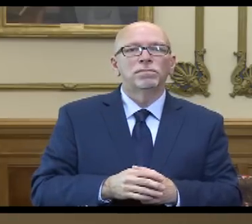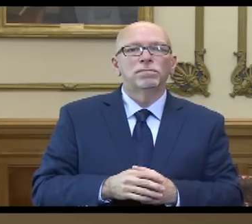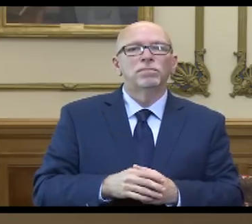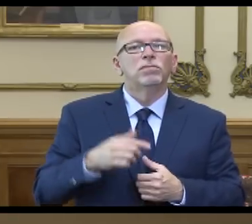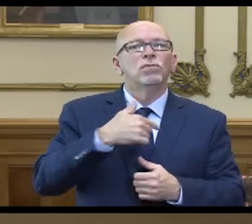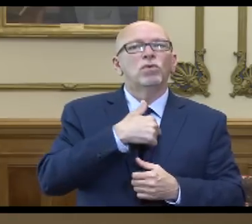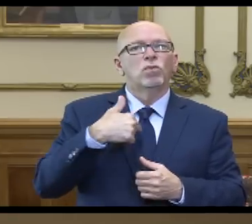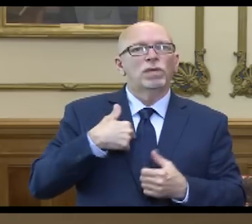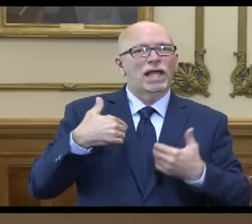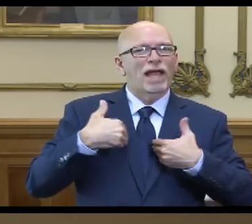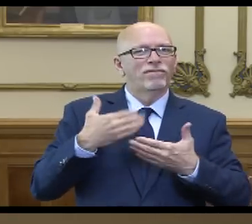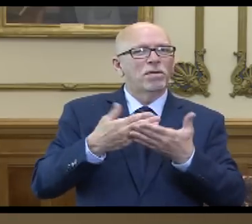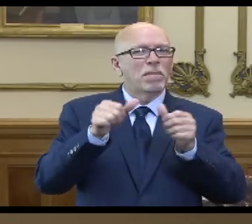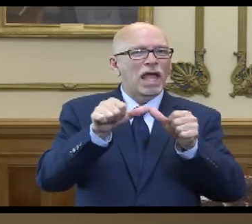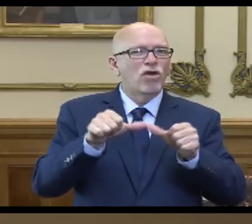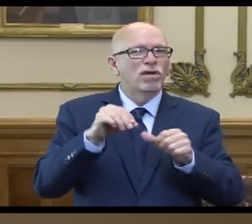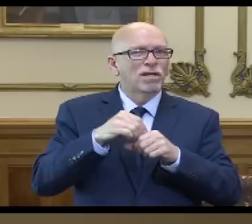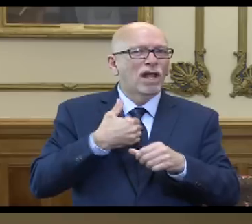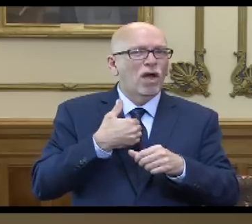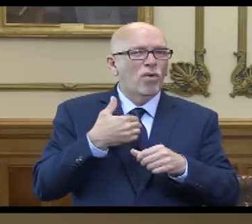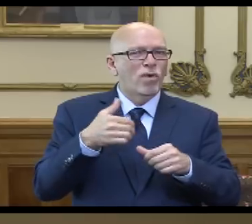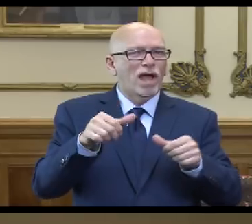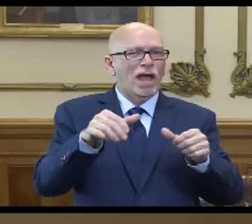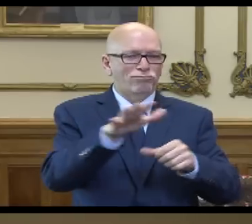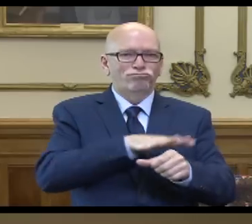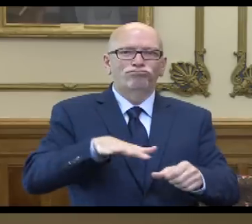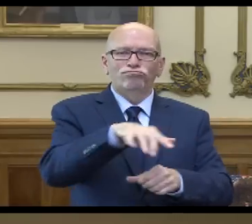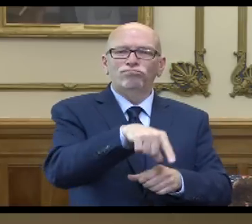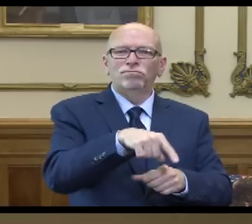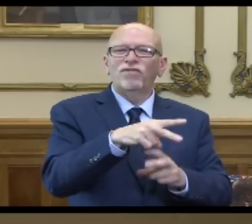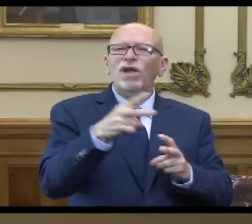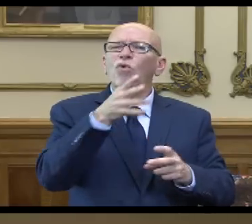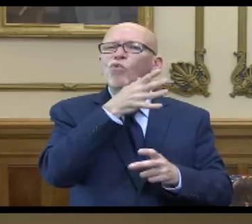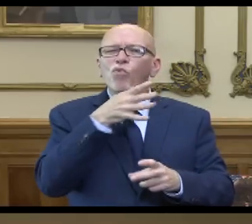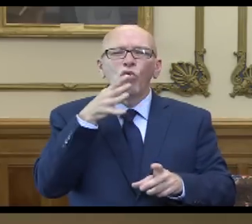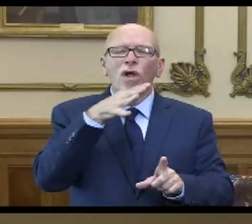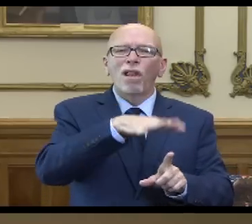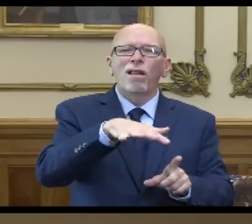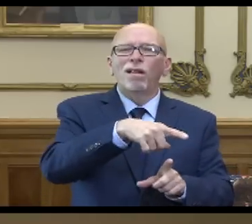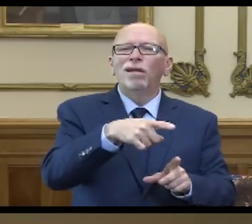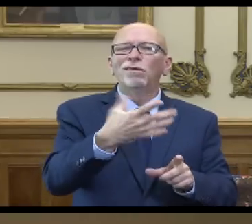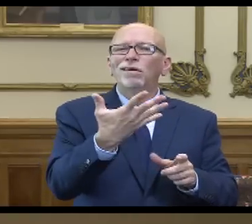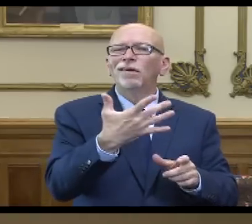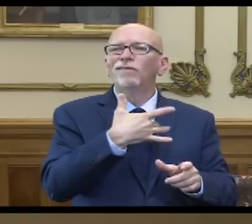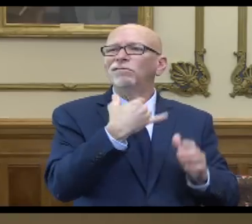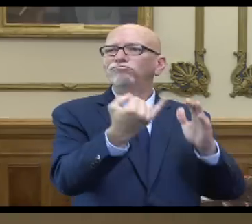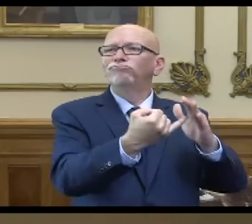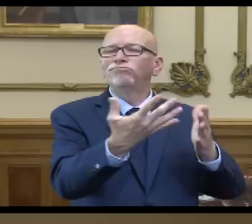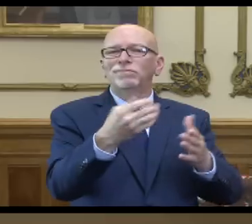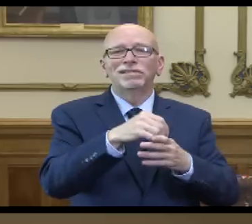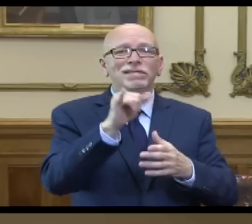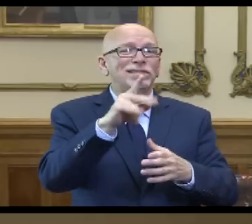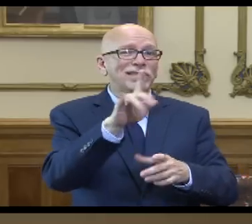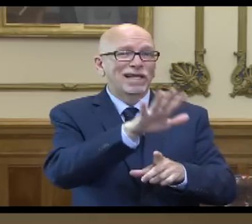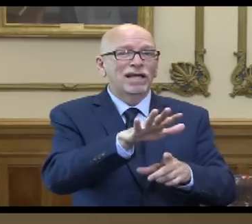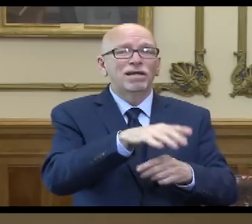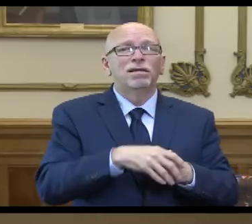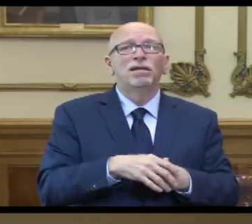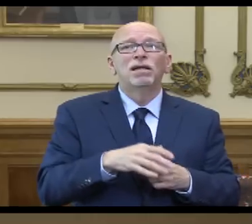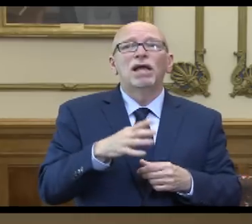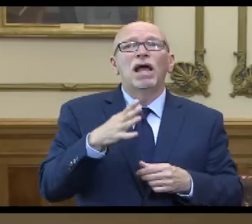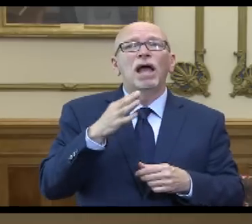We have areas in our service area which are very rural that we're quite aware of here in Indiana,